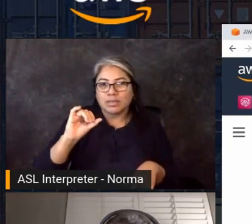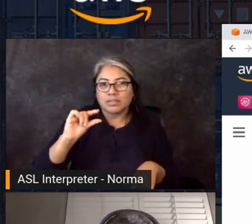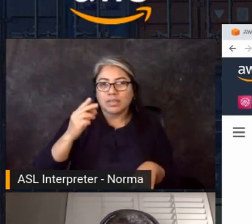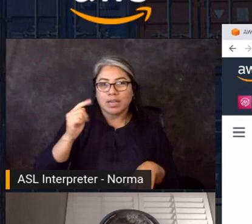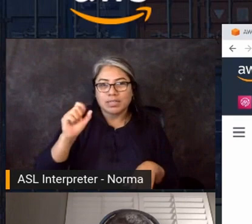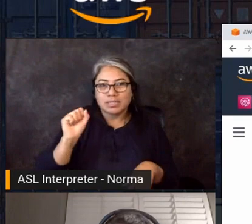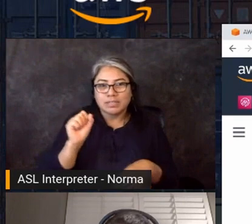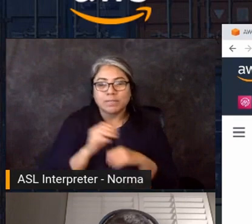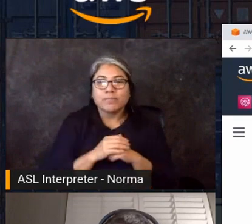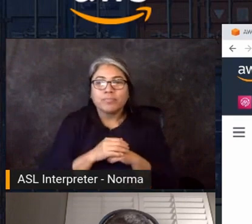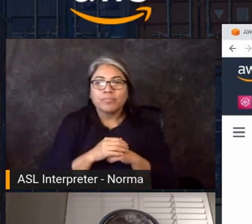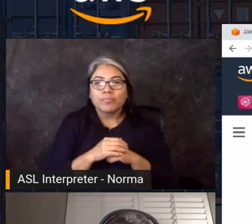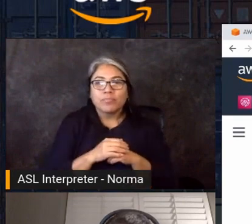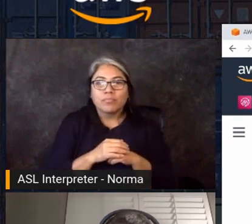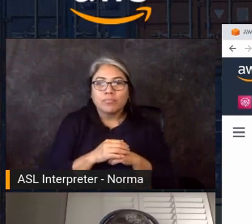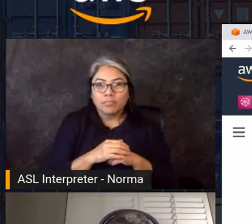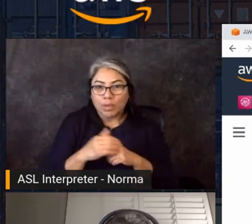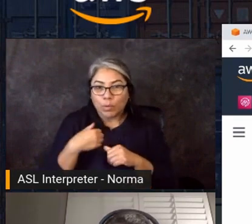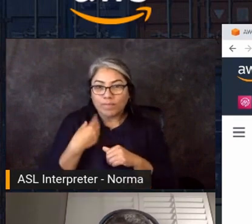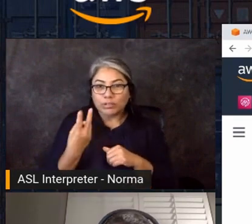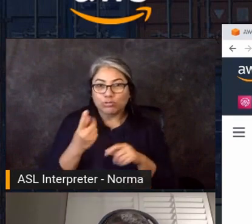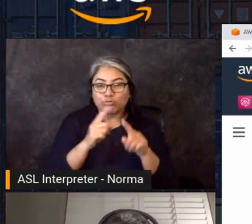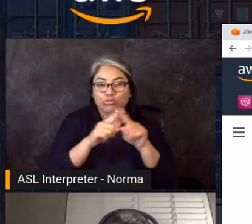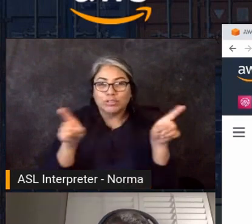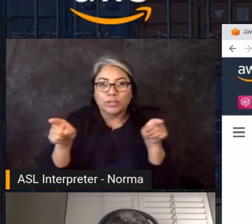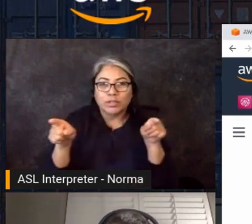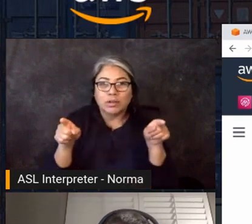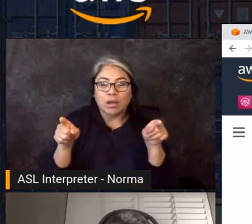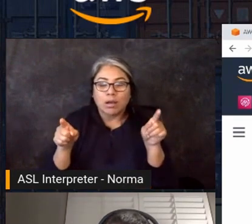And like we have our two different